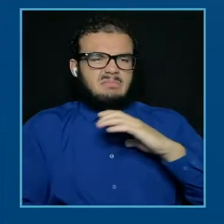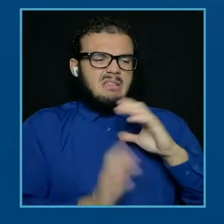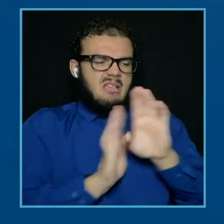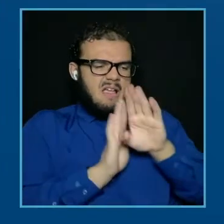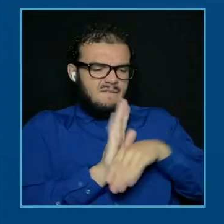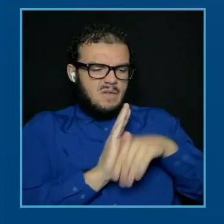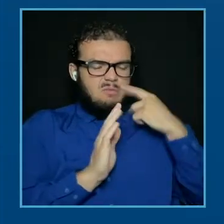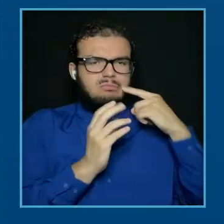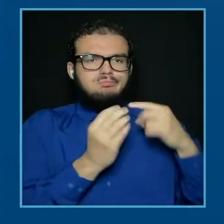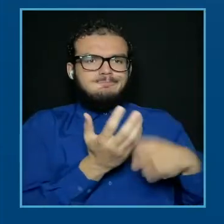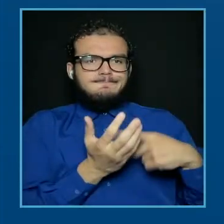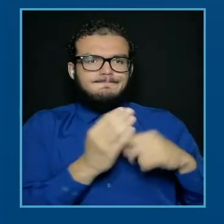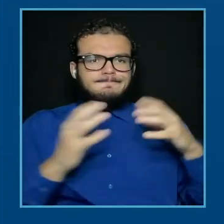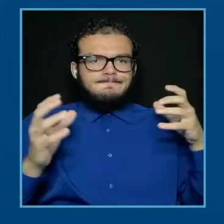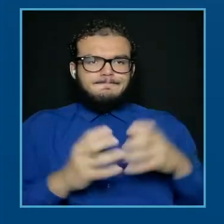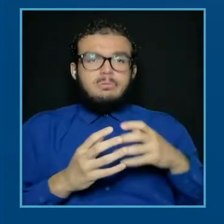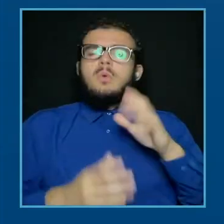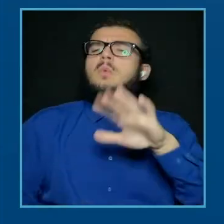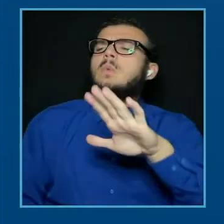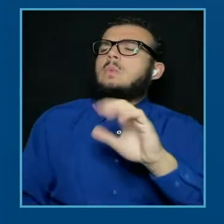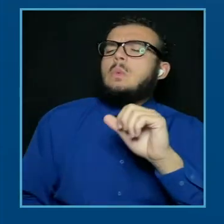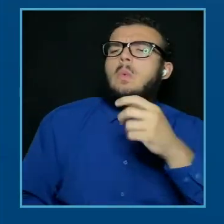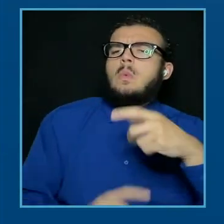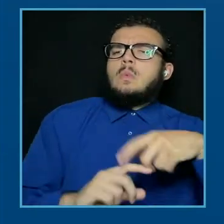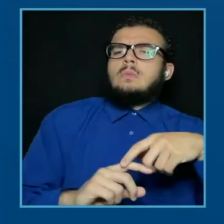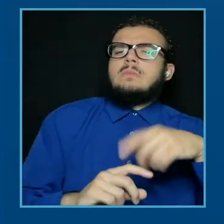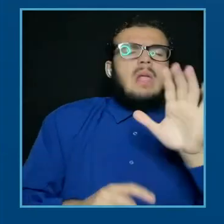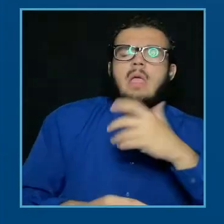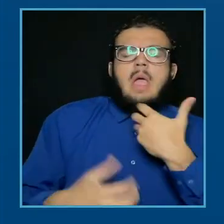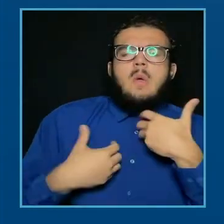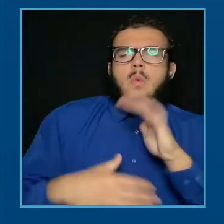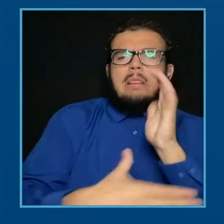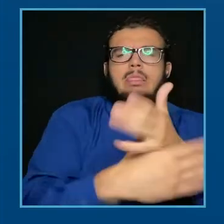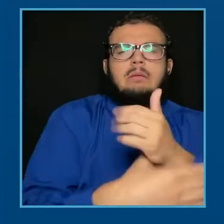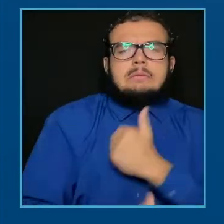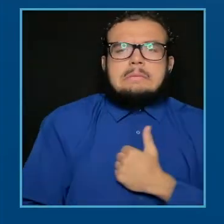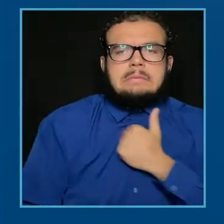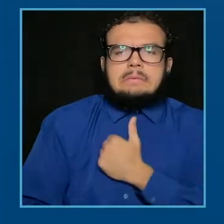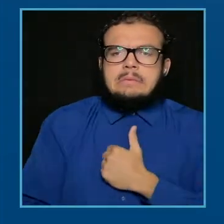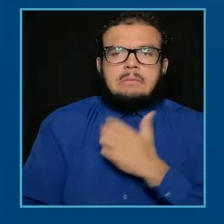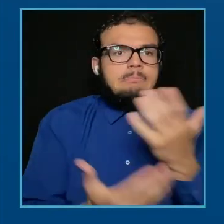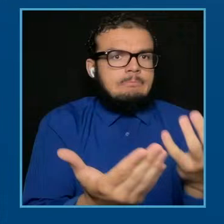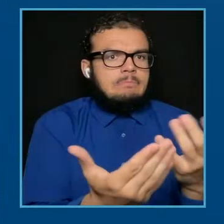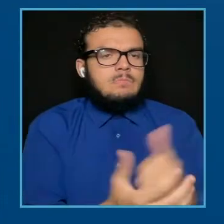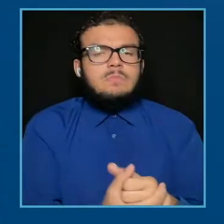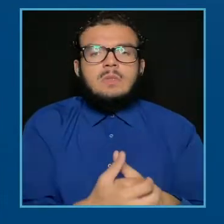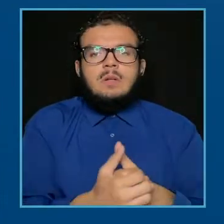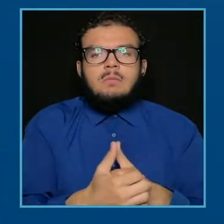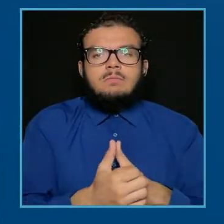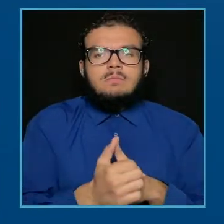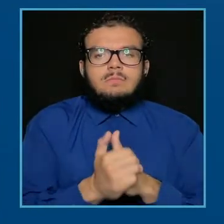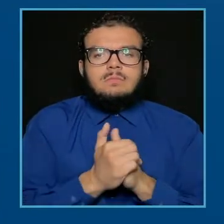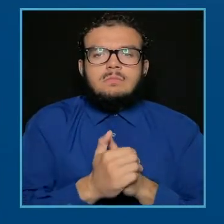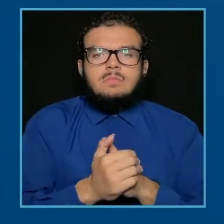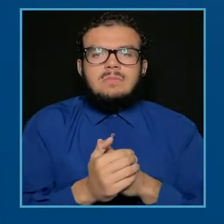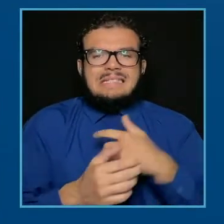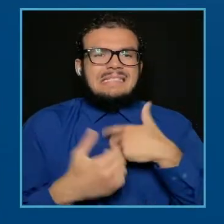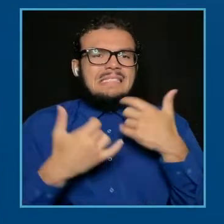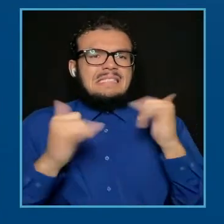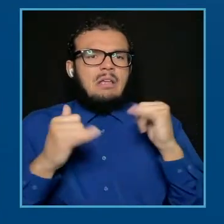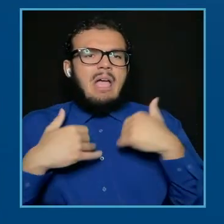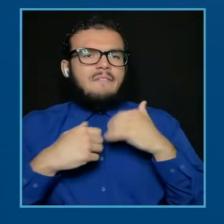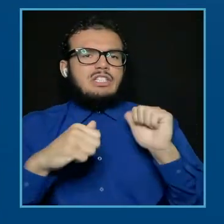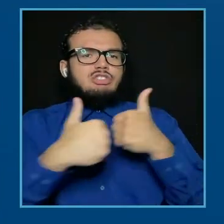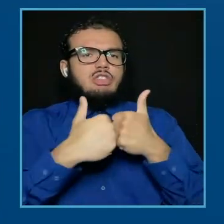No, Andrew? we still, I don't mean to interrupt. Oh, I'm sorry. Chair. We still have the challenging